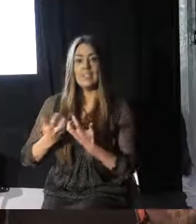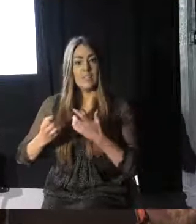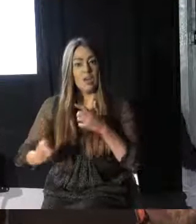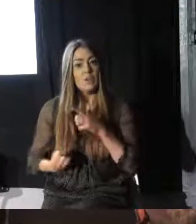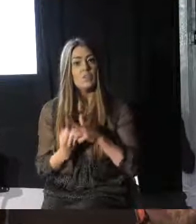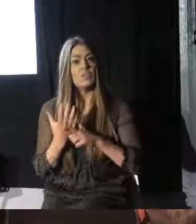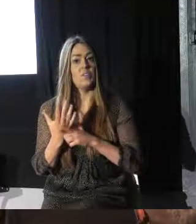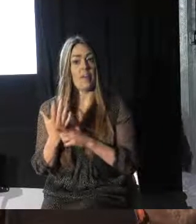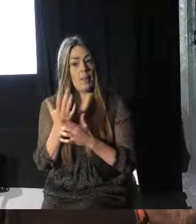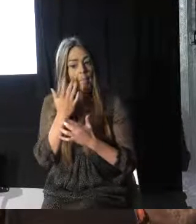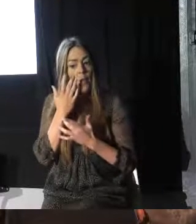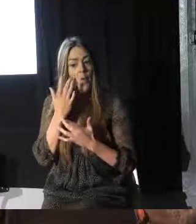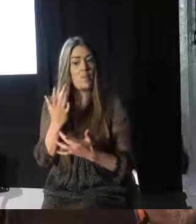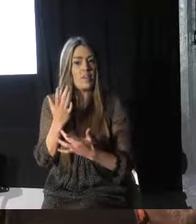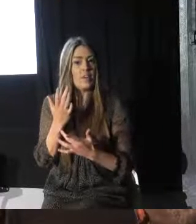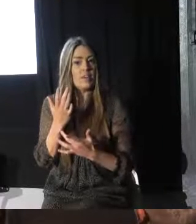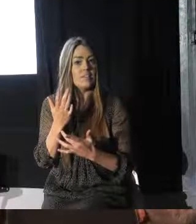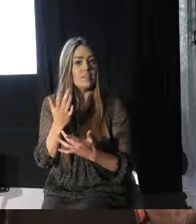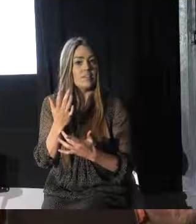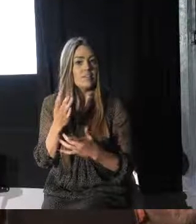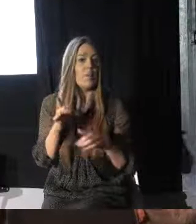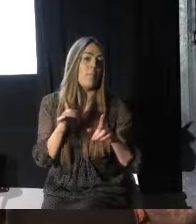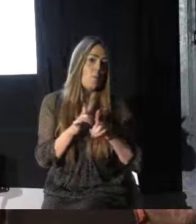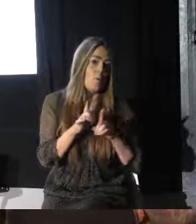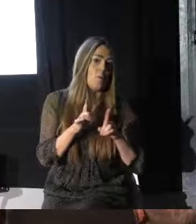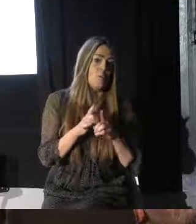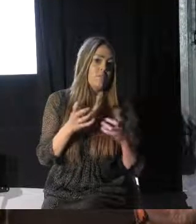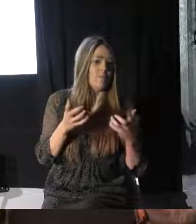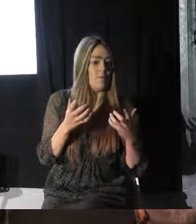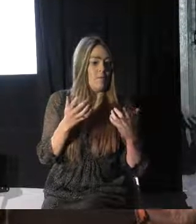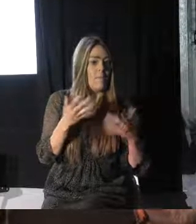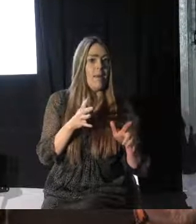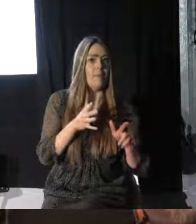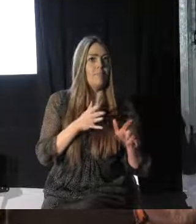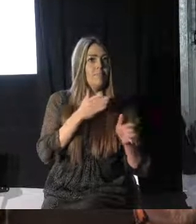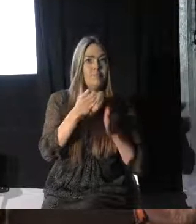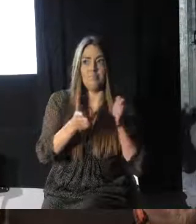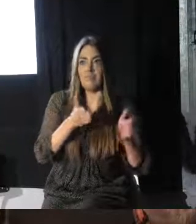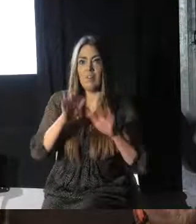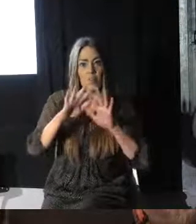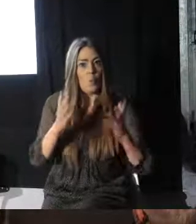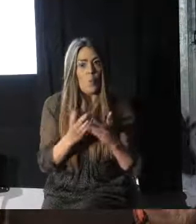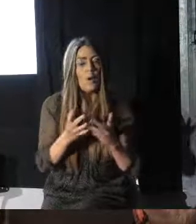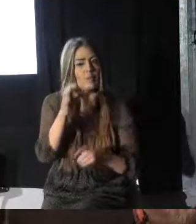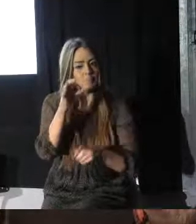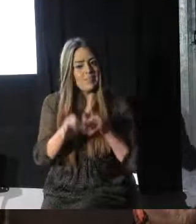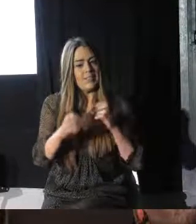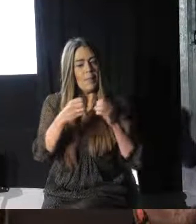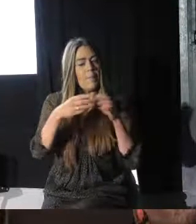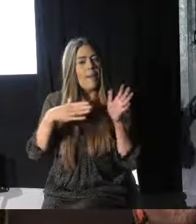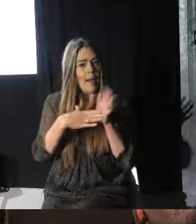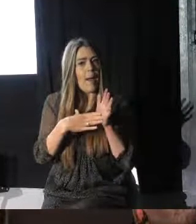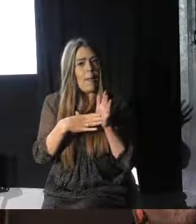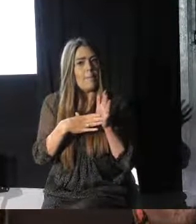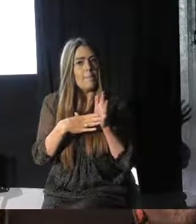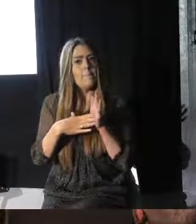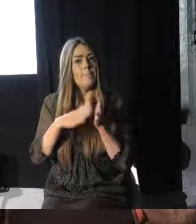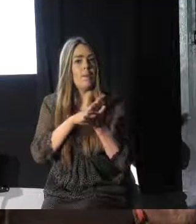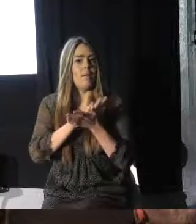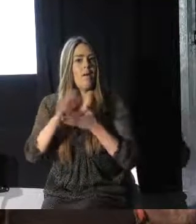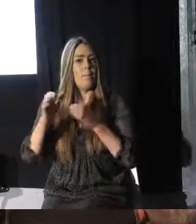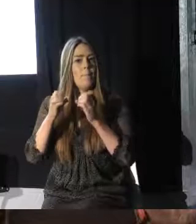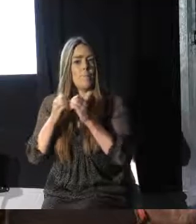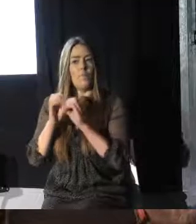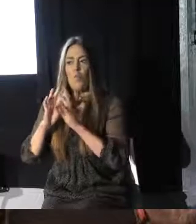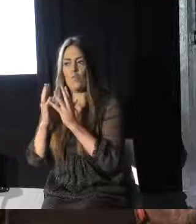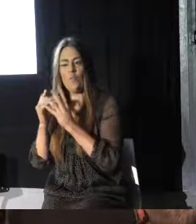most obviously, but also has been elsewhere in the world, but as we saw especially at the BM and at the Humboldt Forum in 2017